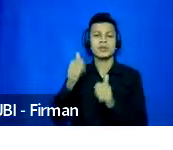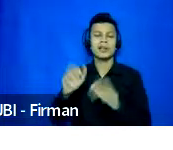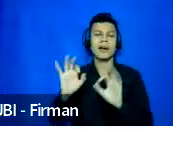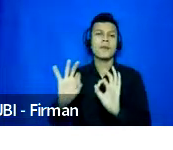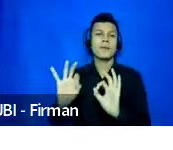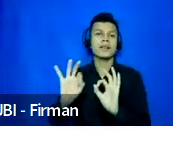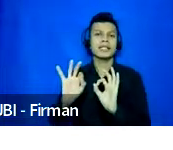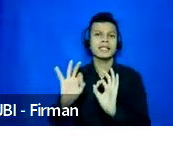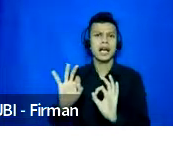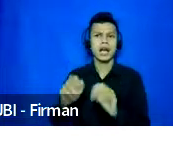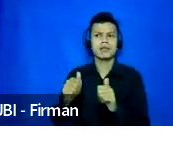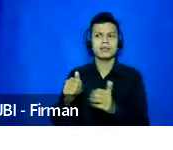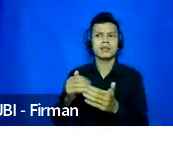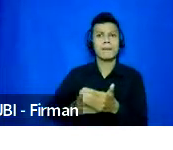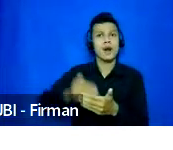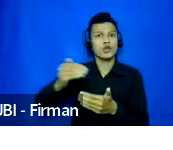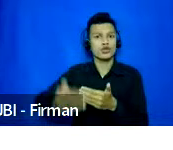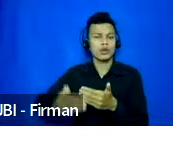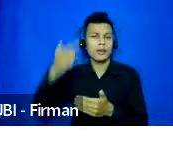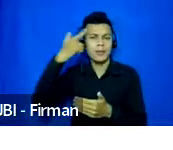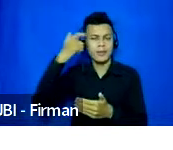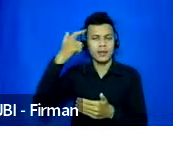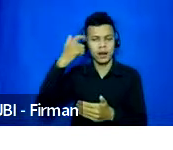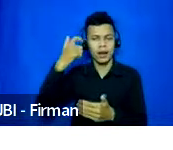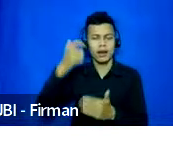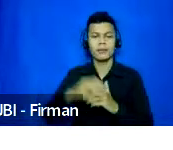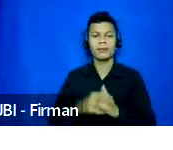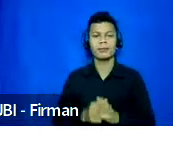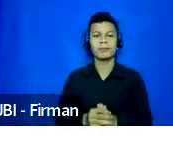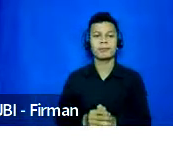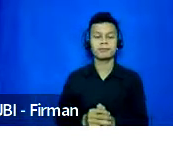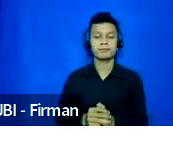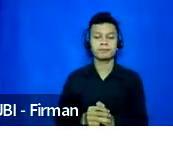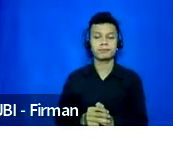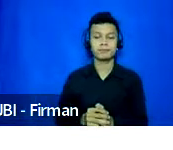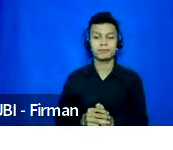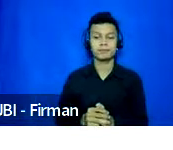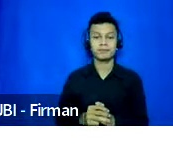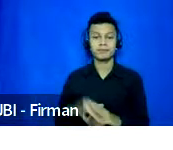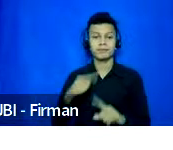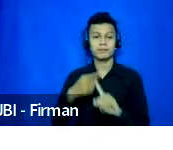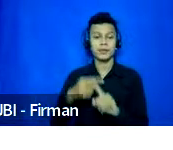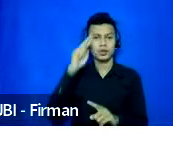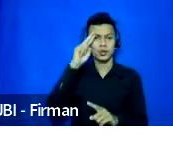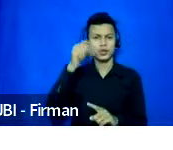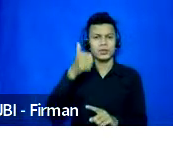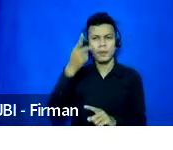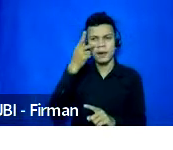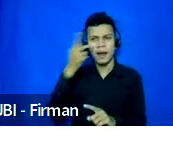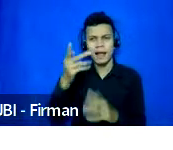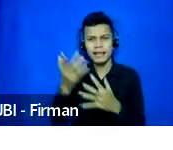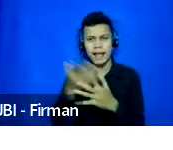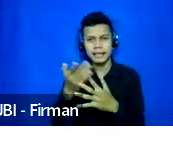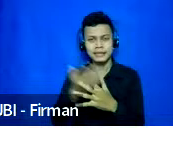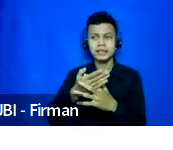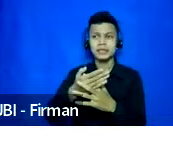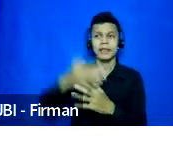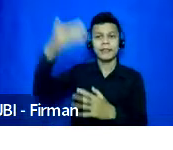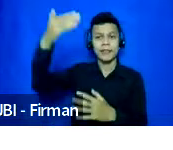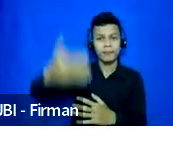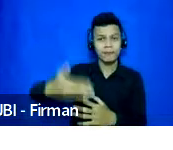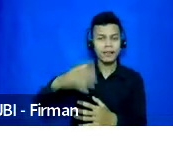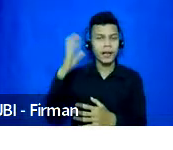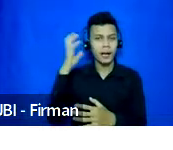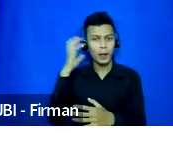learning. The assessment allowed Save the Children and its partners to understand accessibility of television, radio, and internet as remote